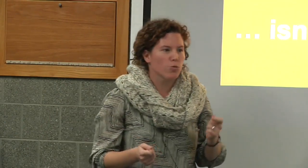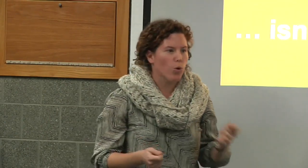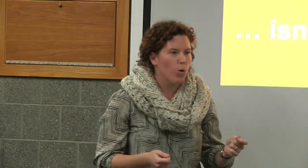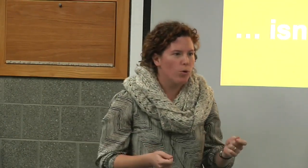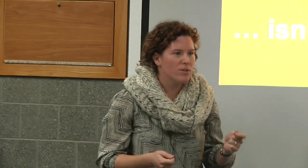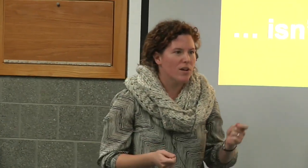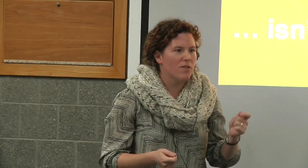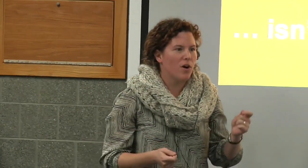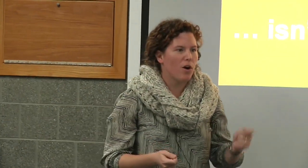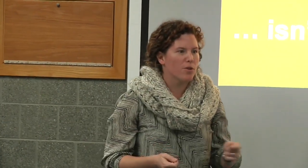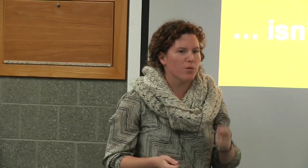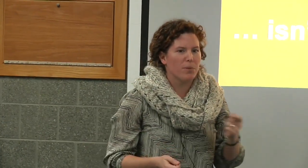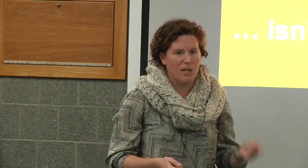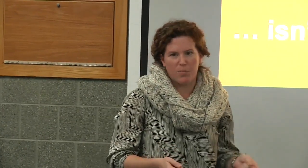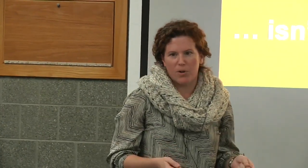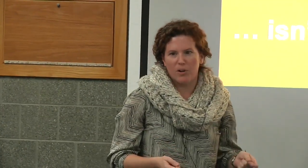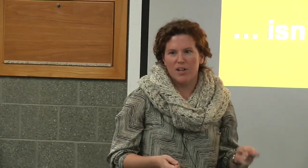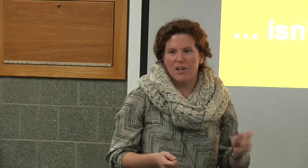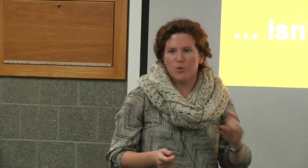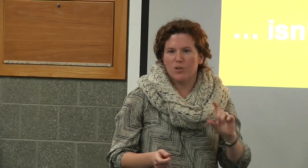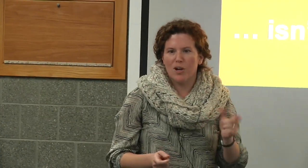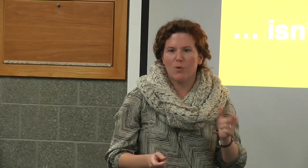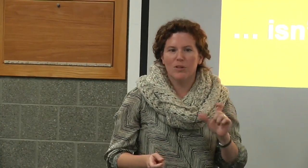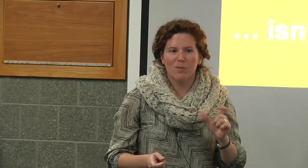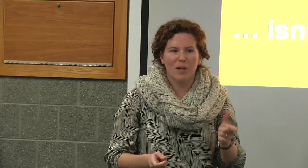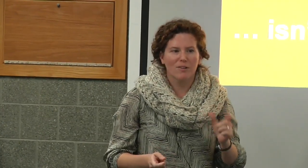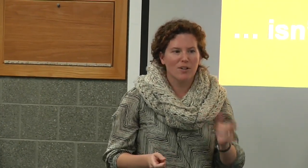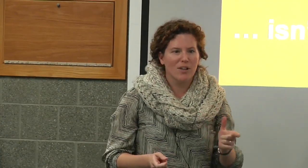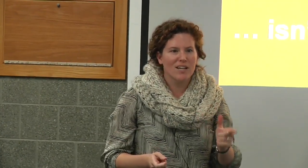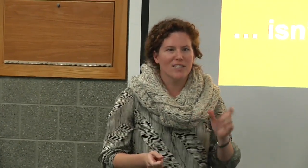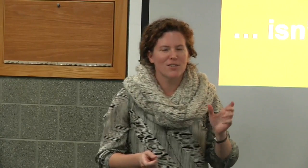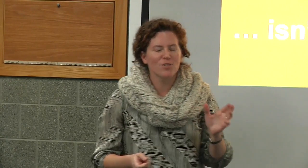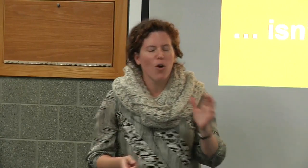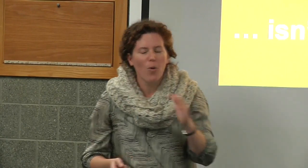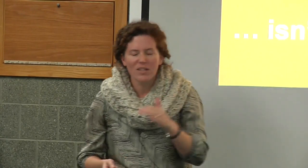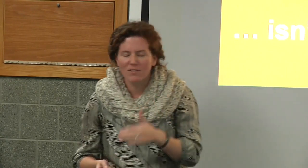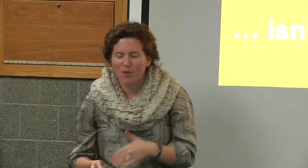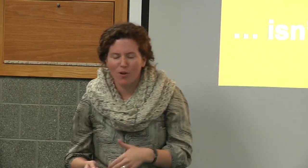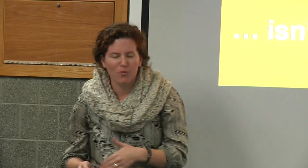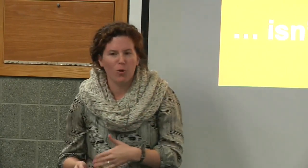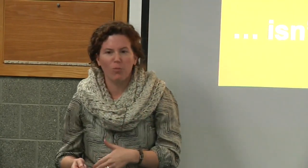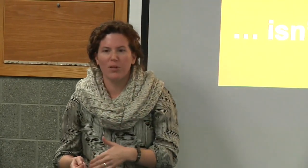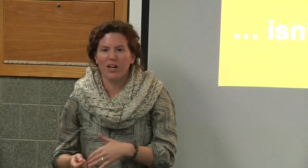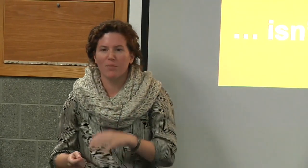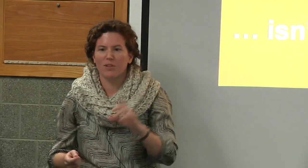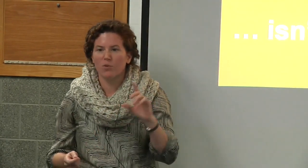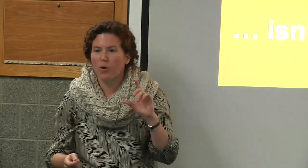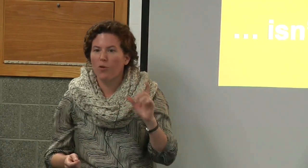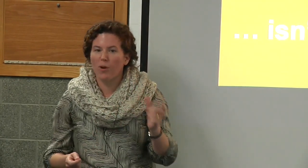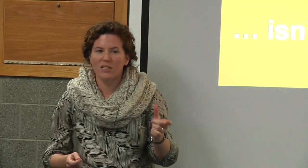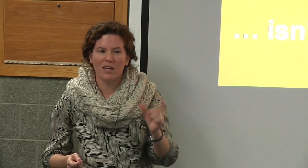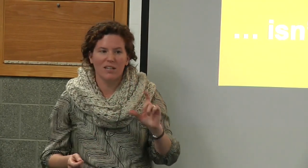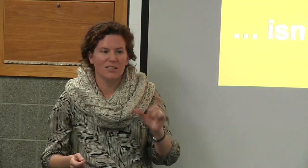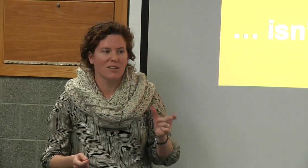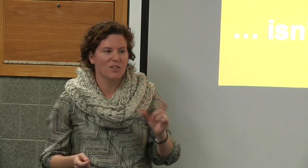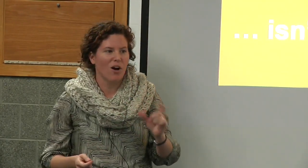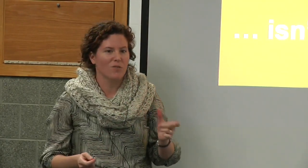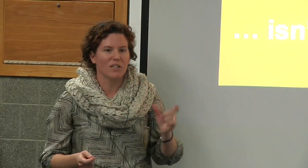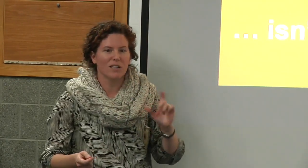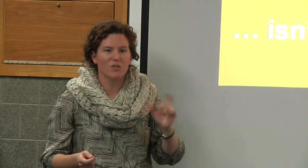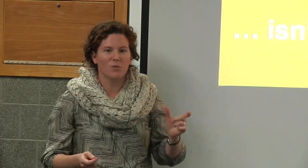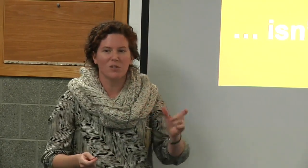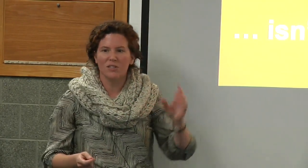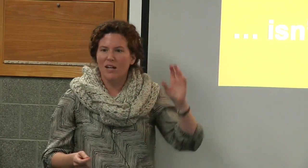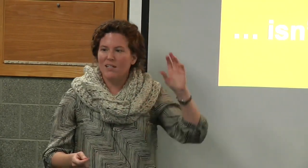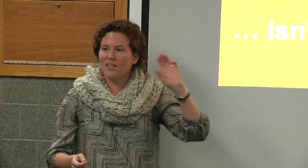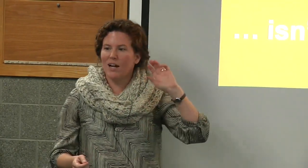on roles of other people. So we're going to talk about what that might look like. It doesn't always involve role playing, but that's one of the ways case studies often